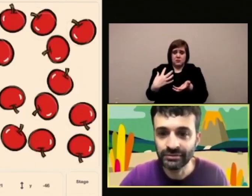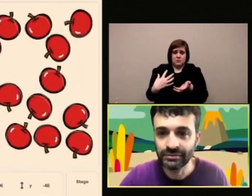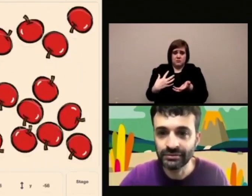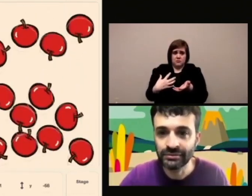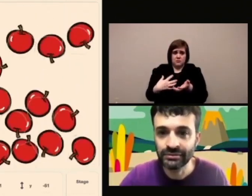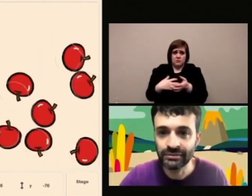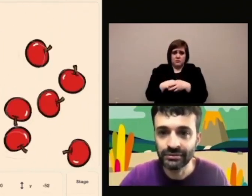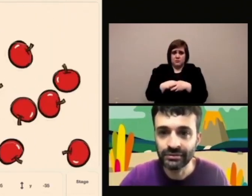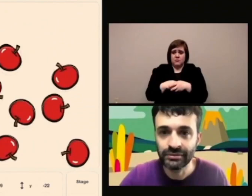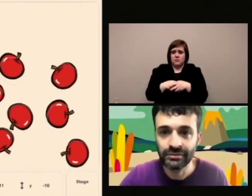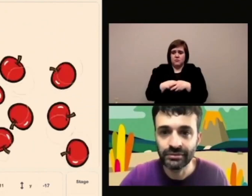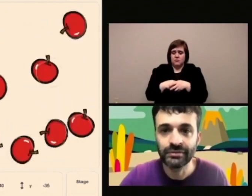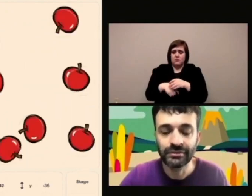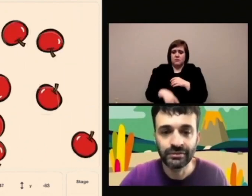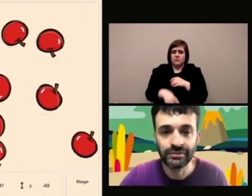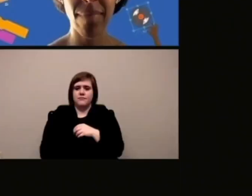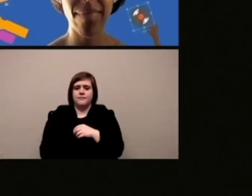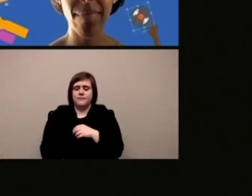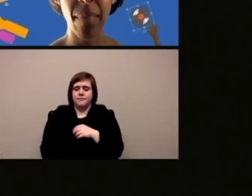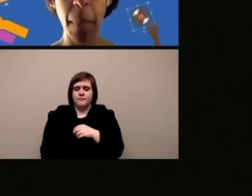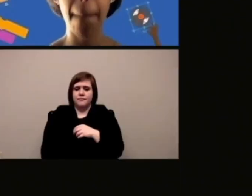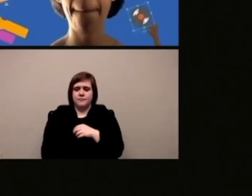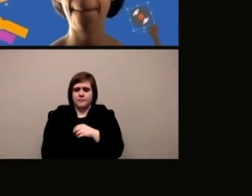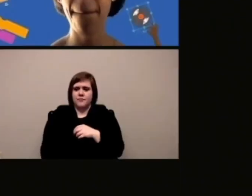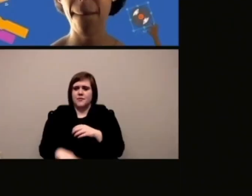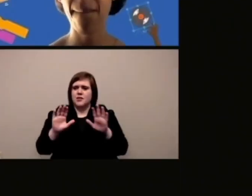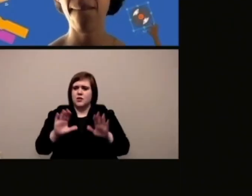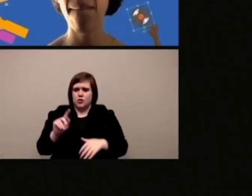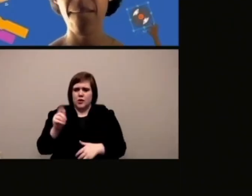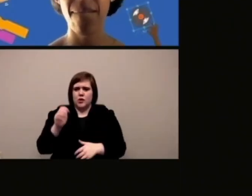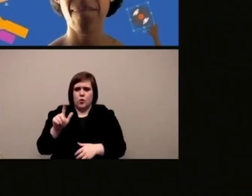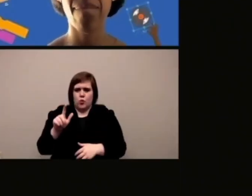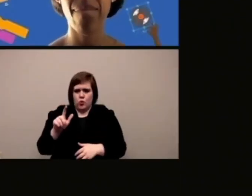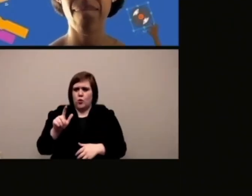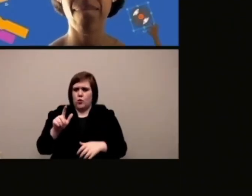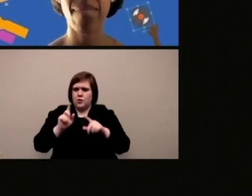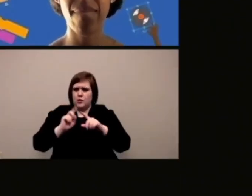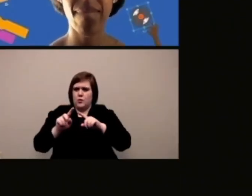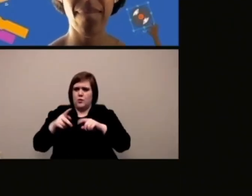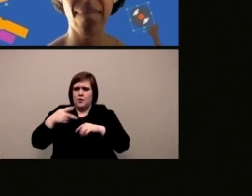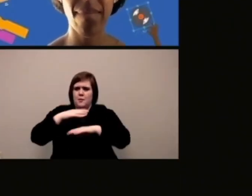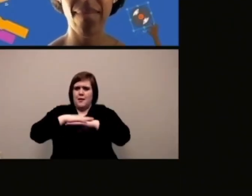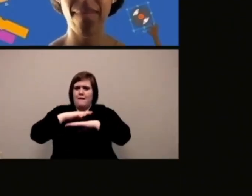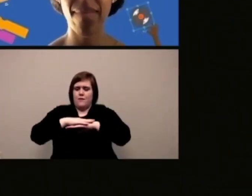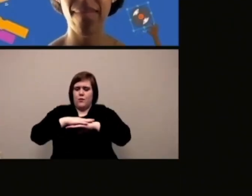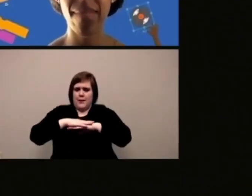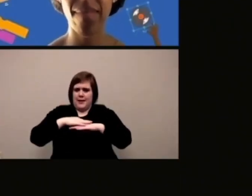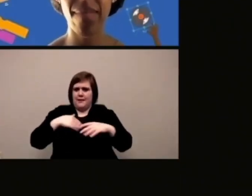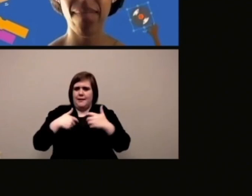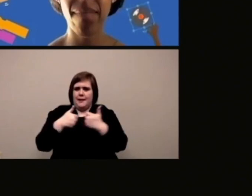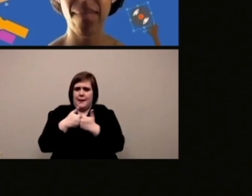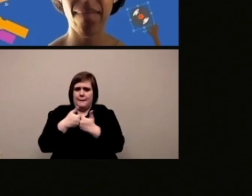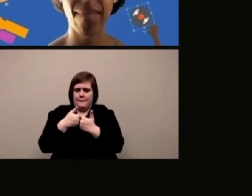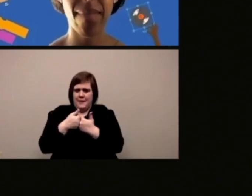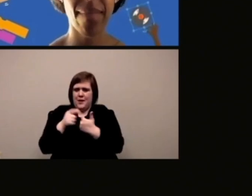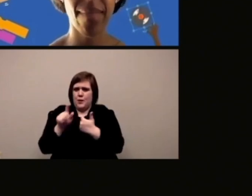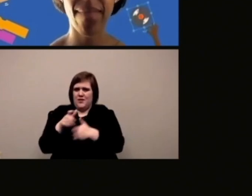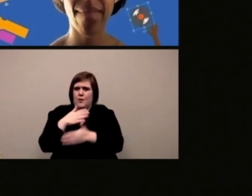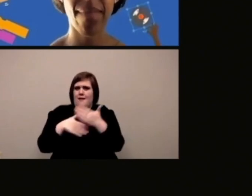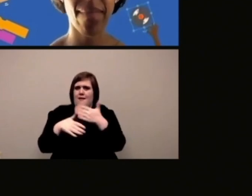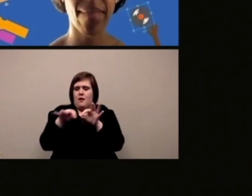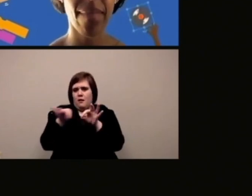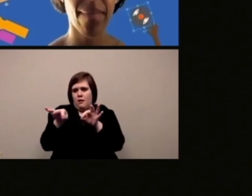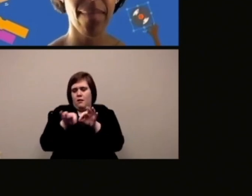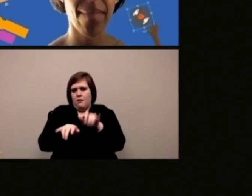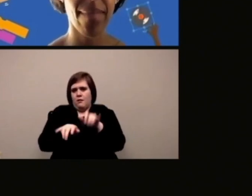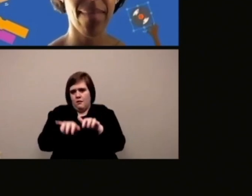No, it seems like a great tool to try to do like a sort of platforming game where you don't really have to hand code all the physics and it would